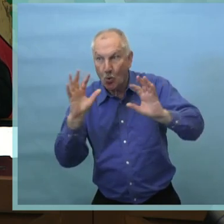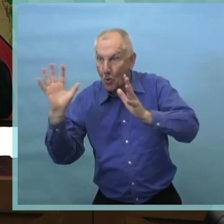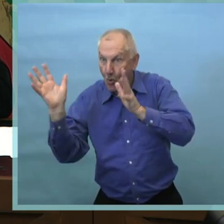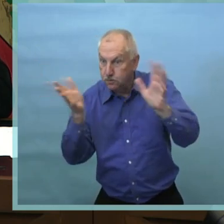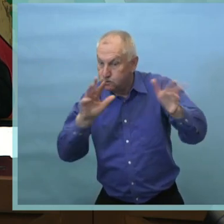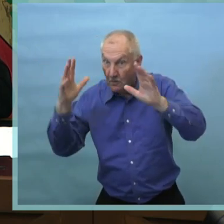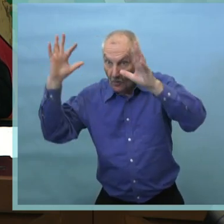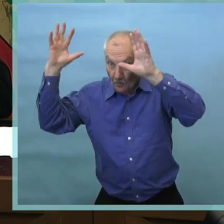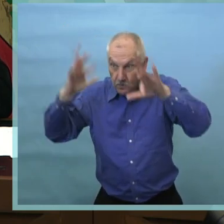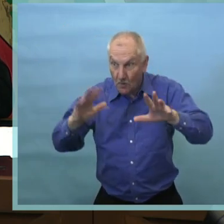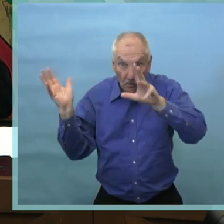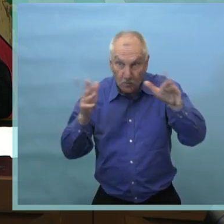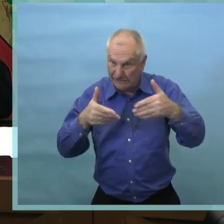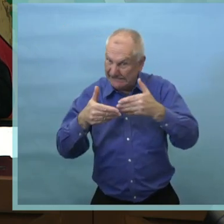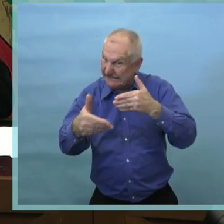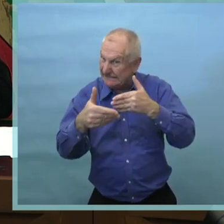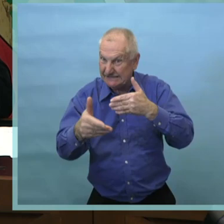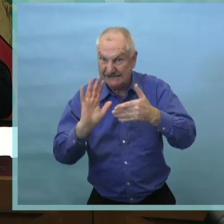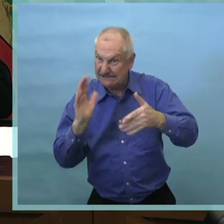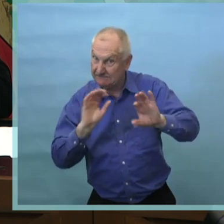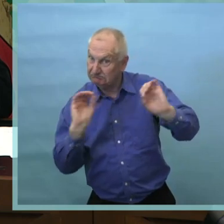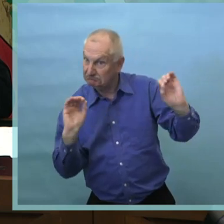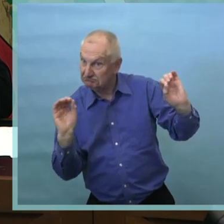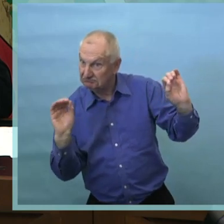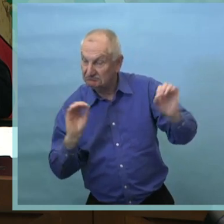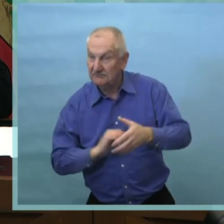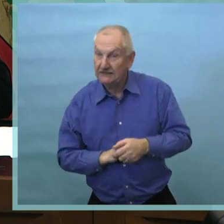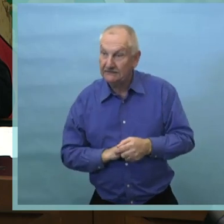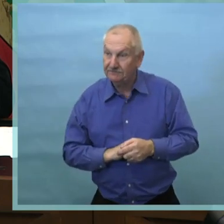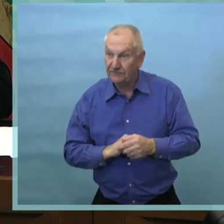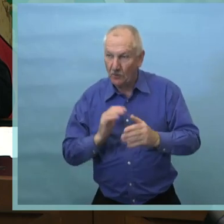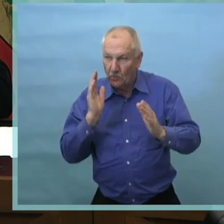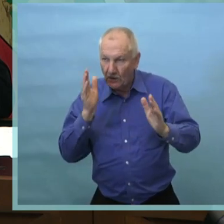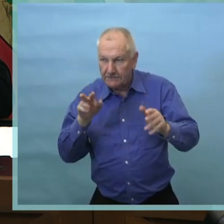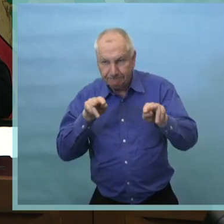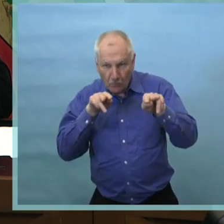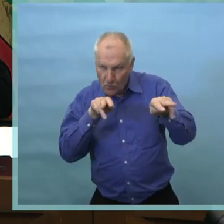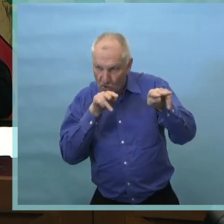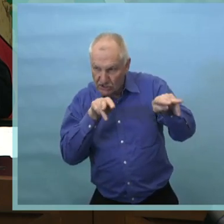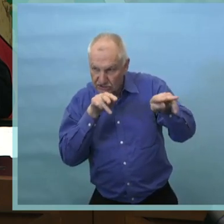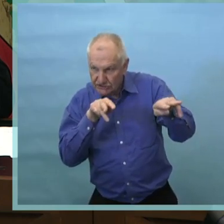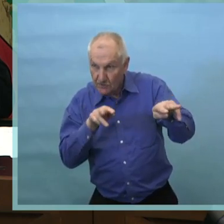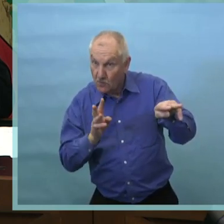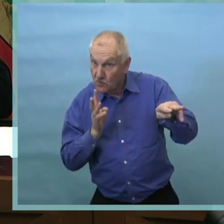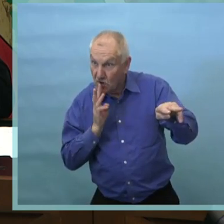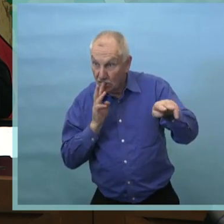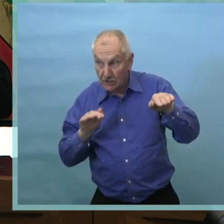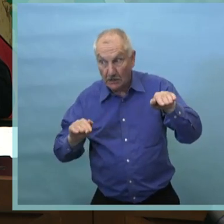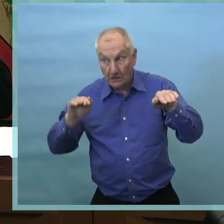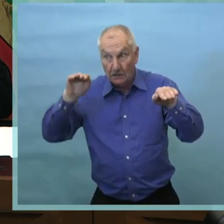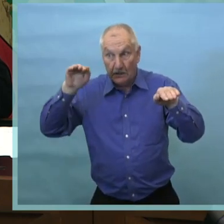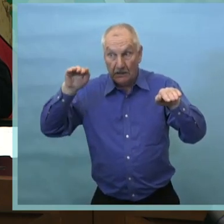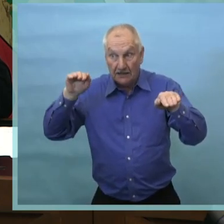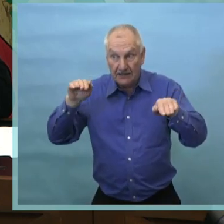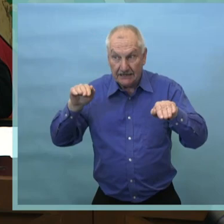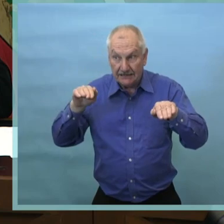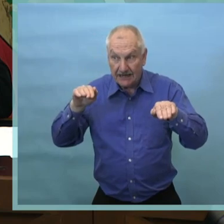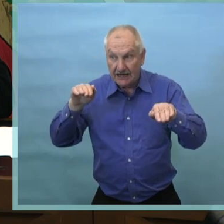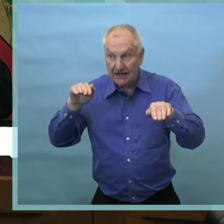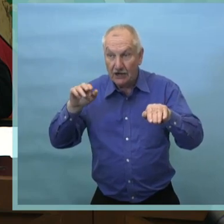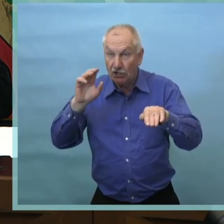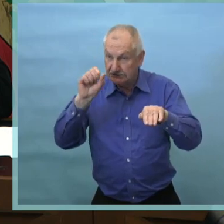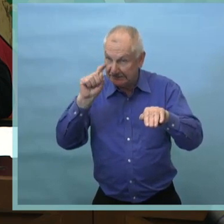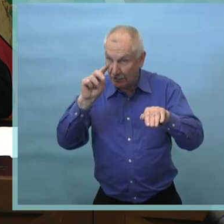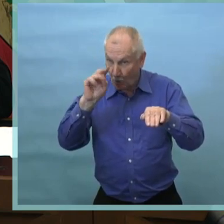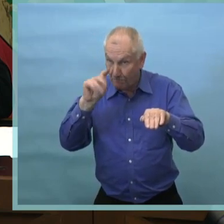So, you know, we're going to be looking at the crest hitting the floodway gates in St. Norbert. What we have learned